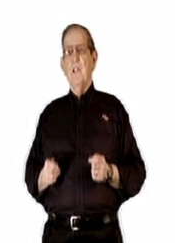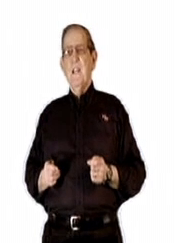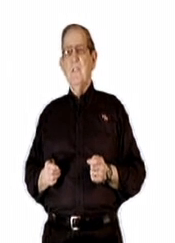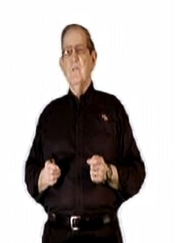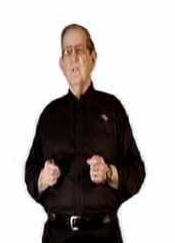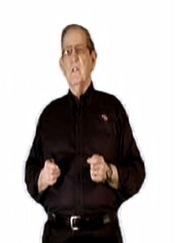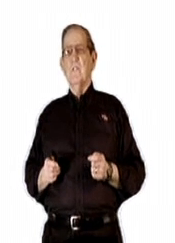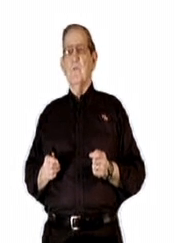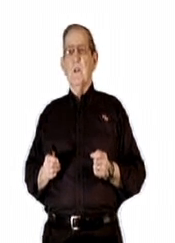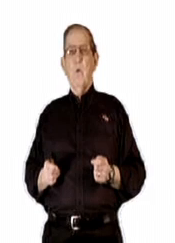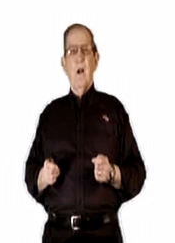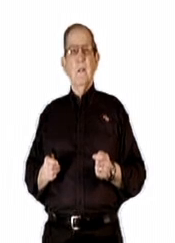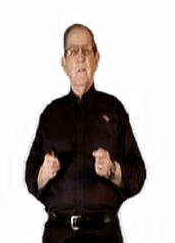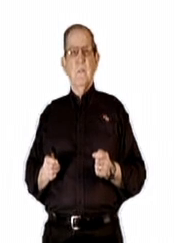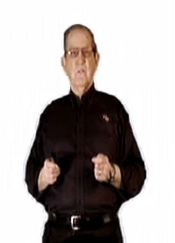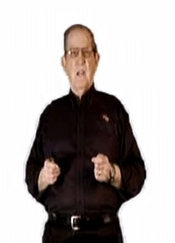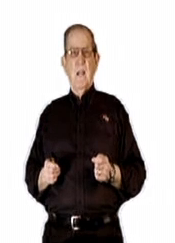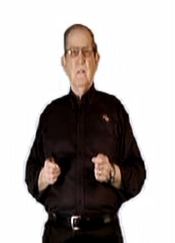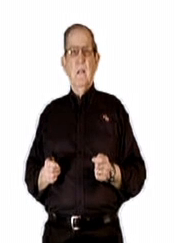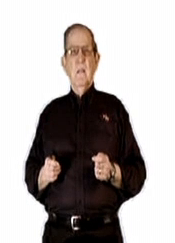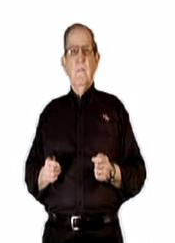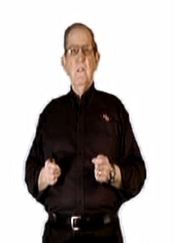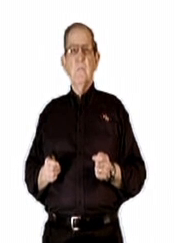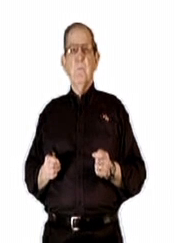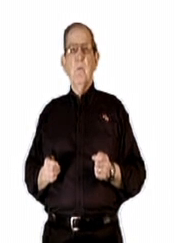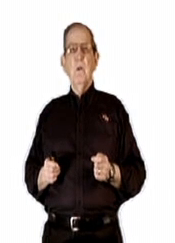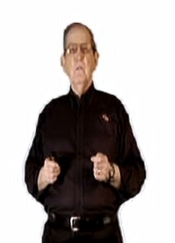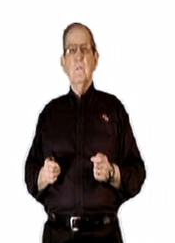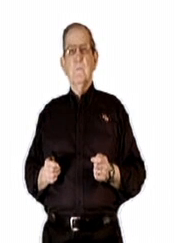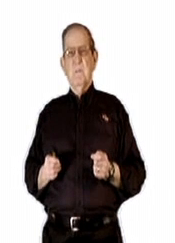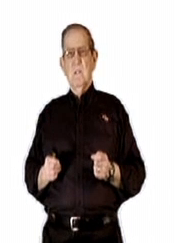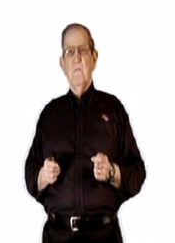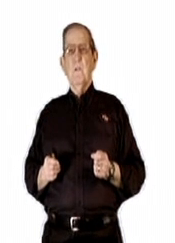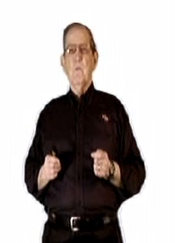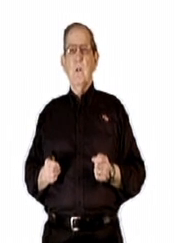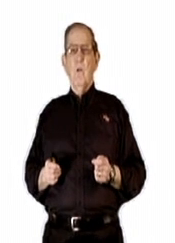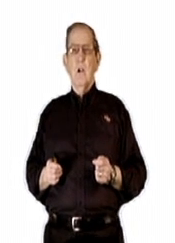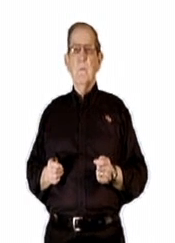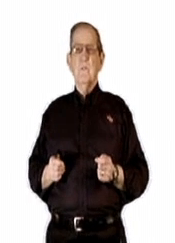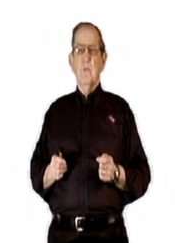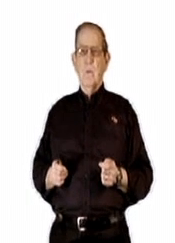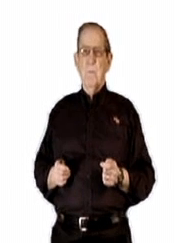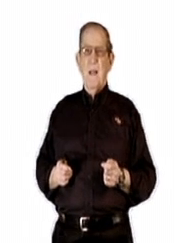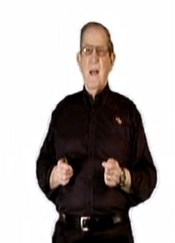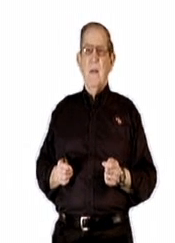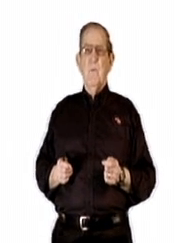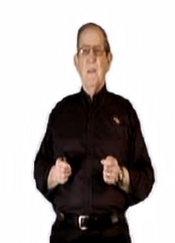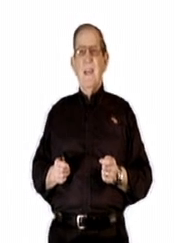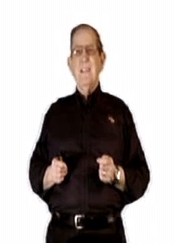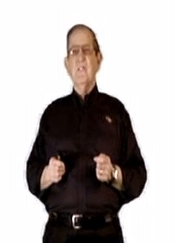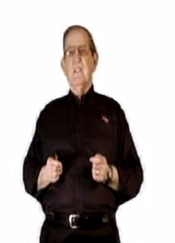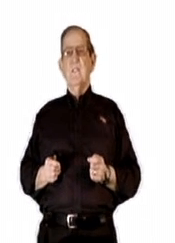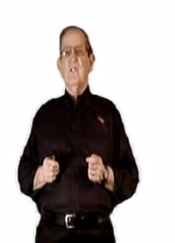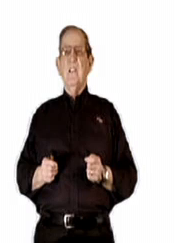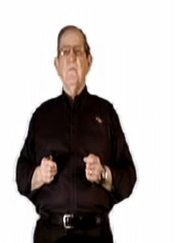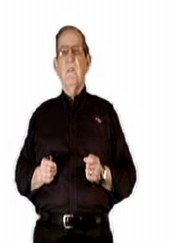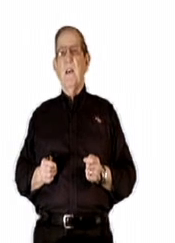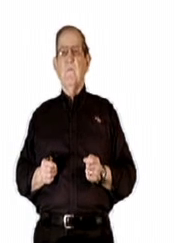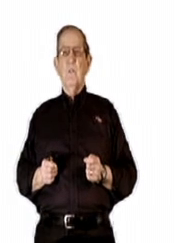word danger is required in the sign. This promotes specific requirements to comply with ANSI